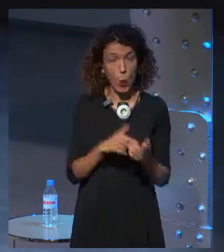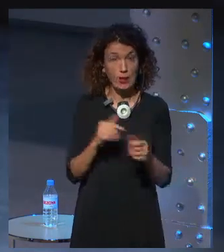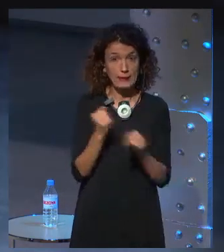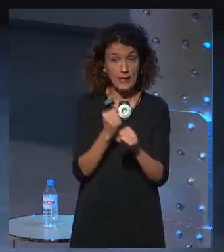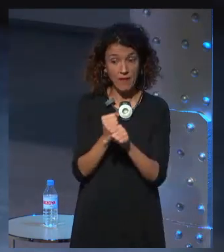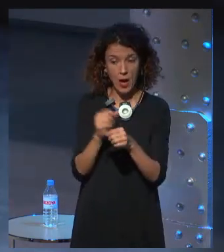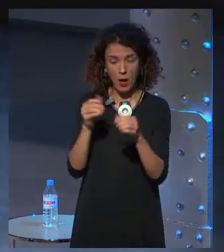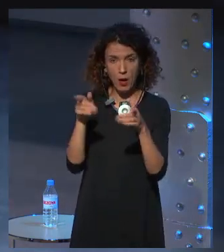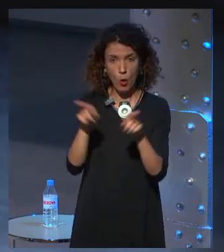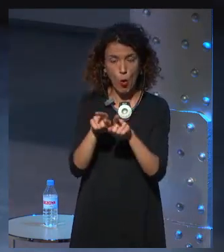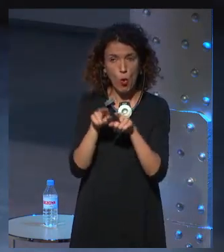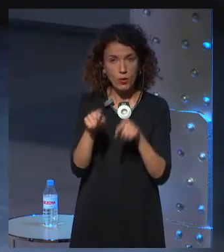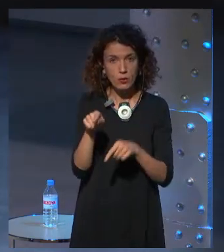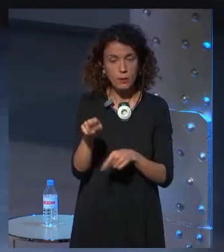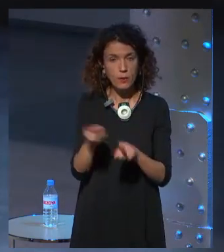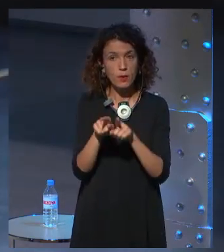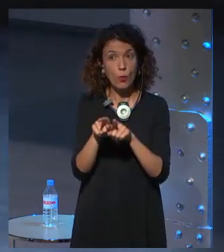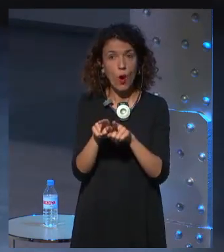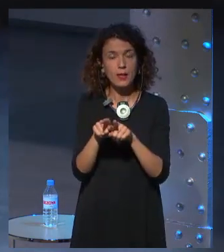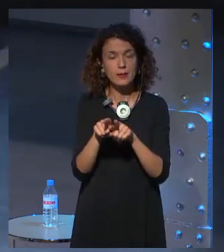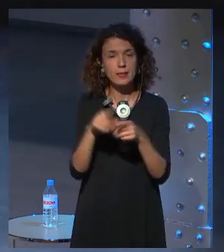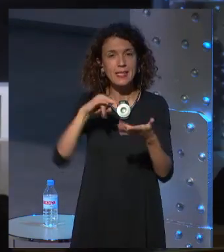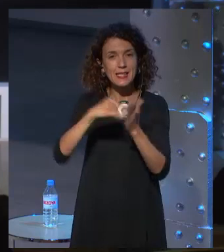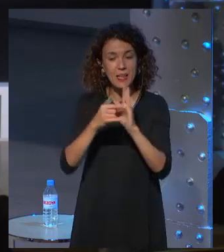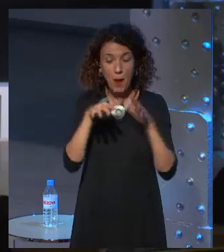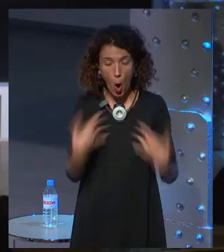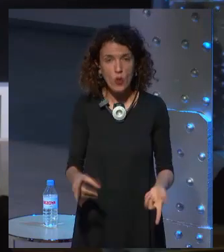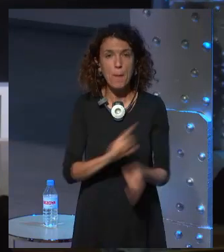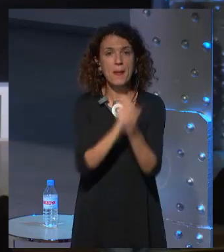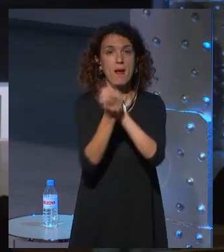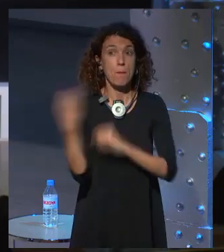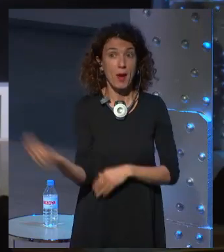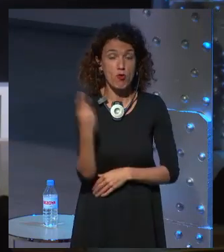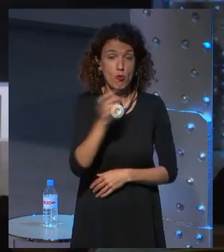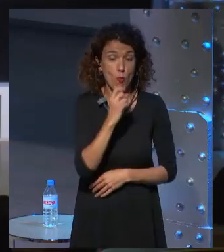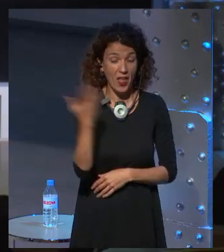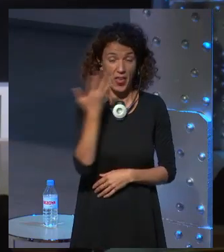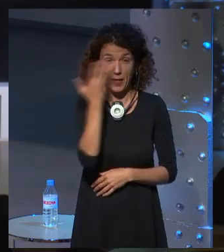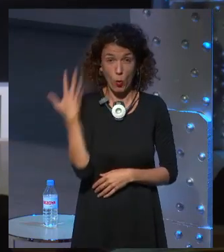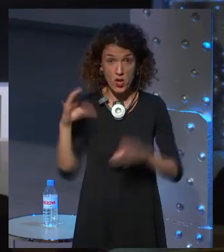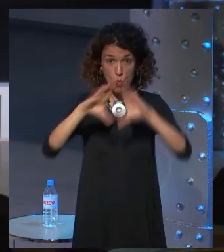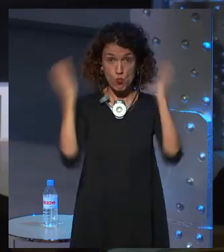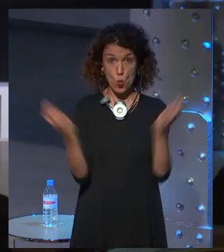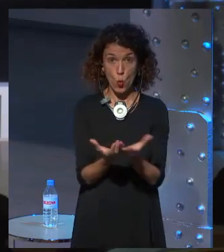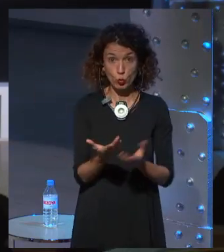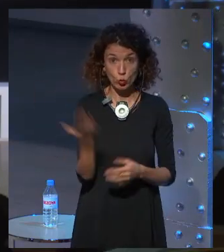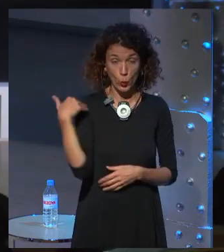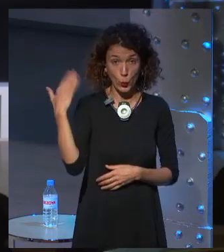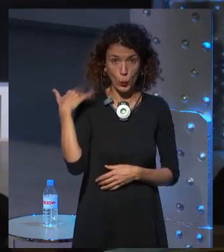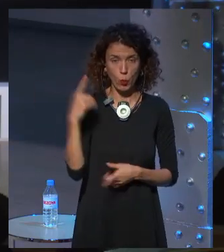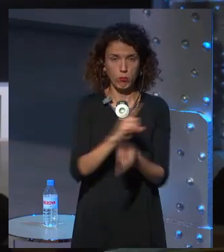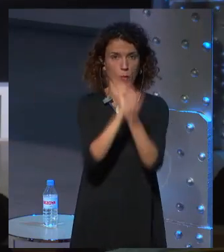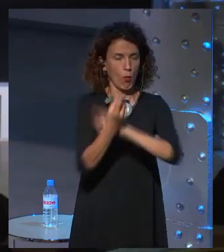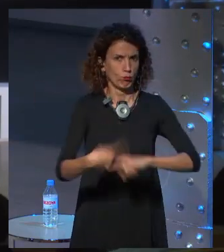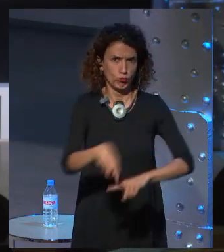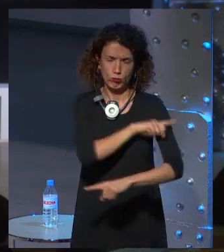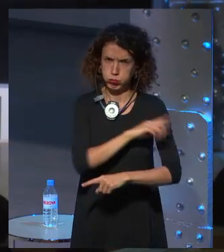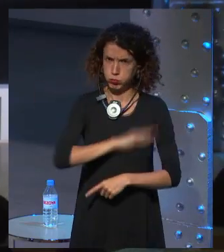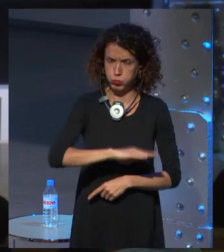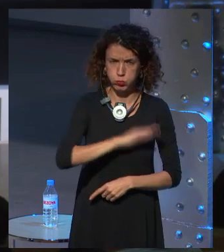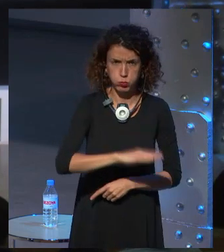looks like. And about 5 years ago, the nature of the work and the conversations really shifted. So when